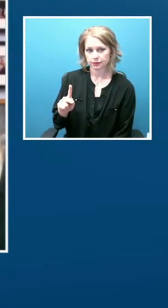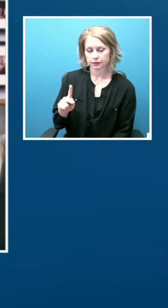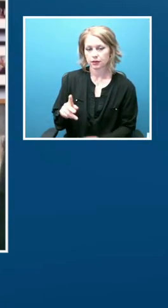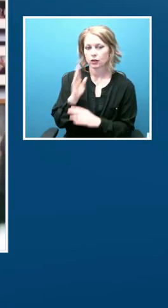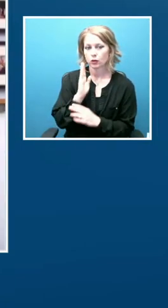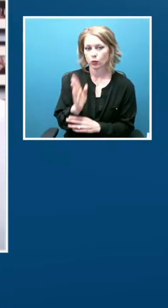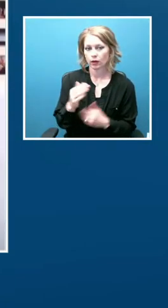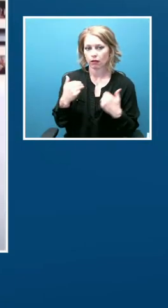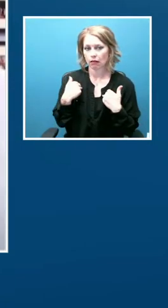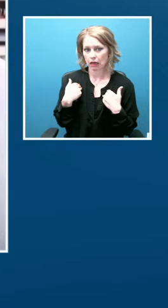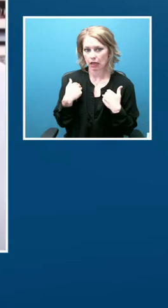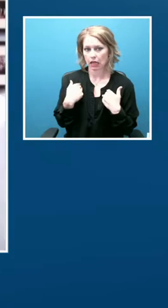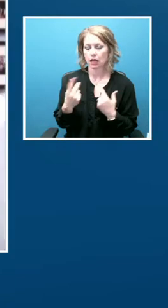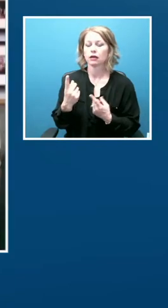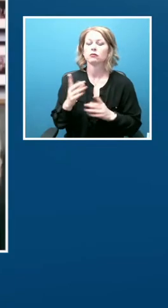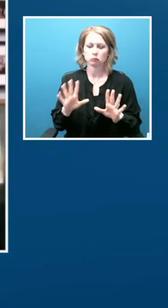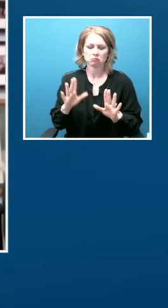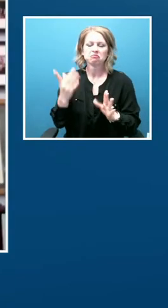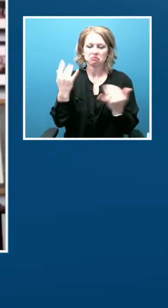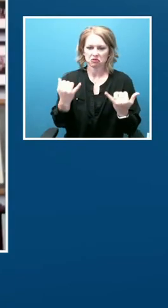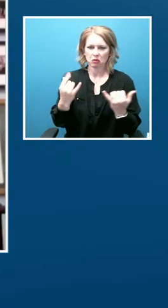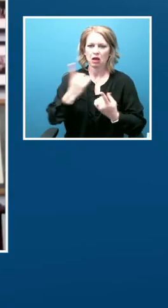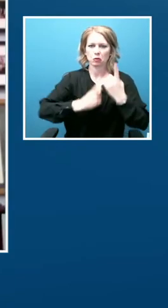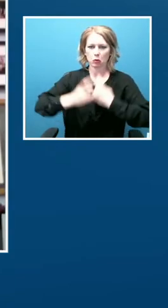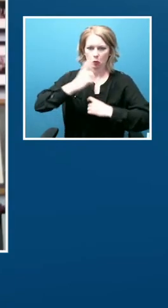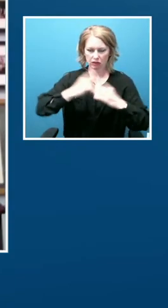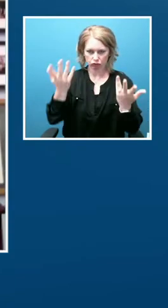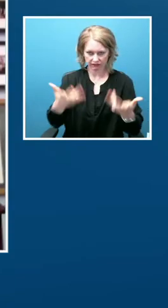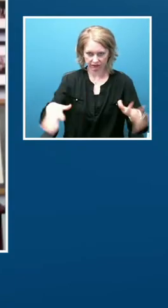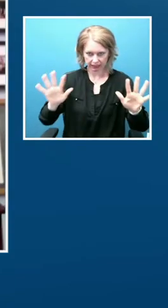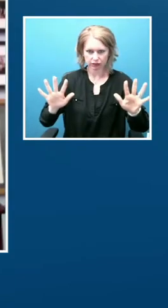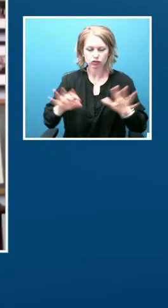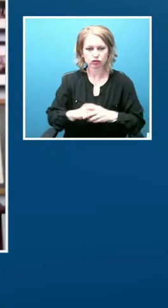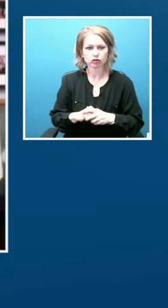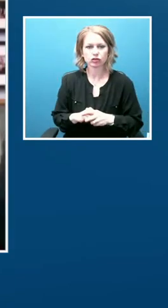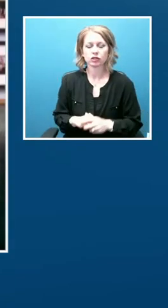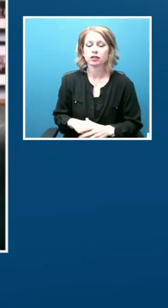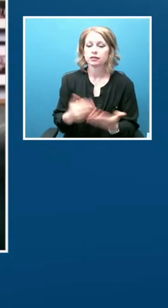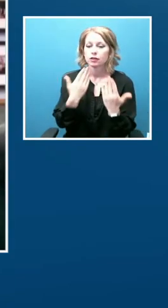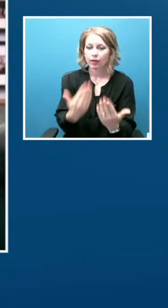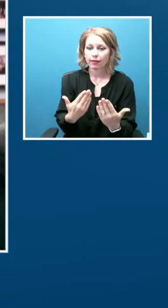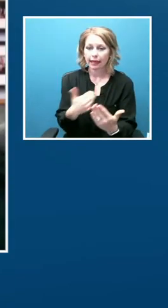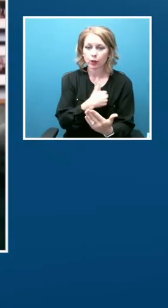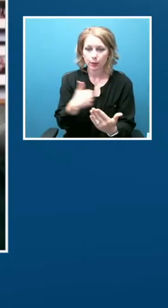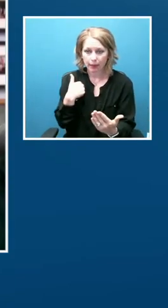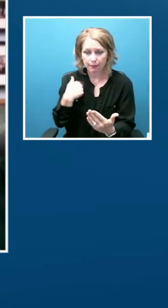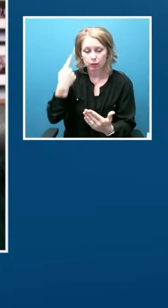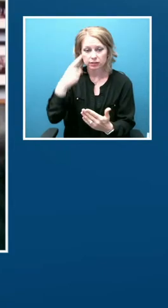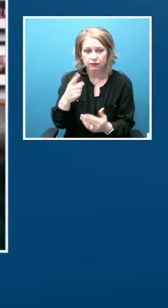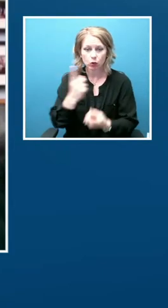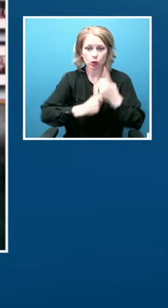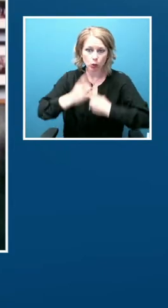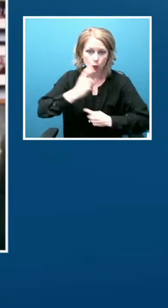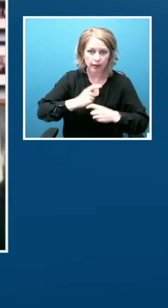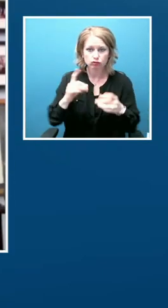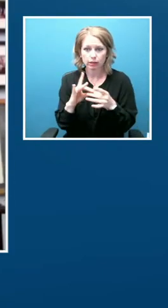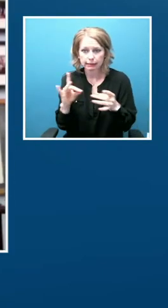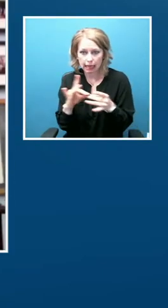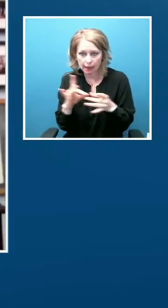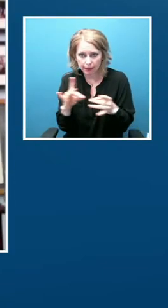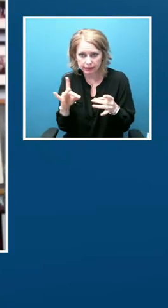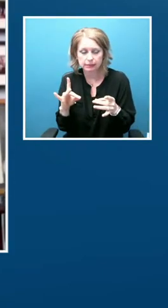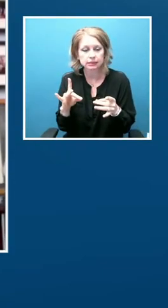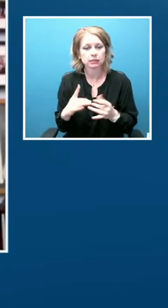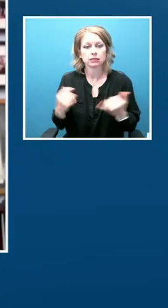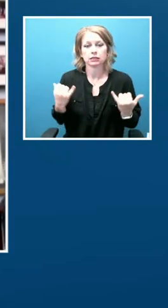have now concluded. I want to thank all our members for their thoughtfulness of the questions and comments. At this time, the